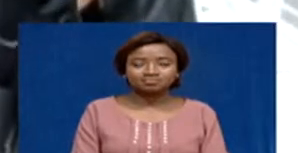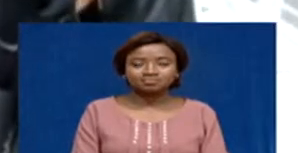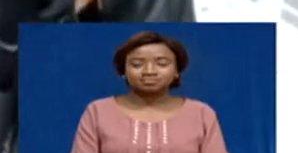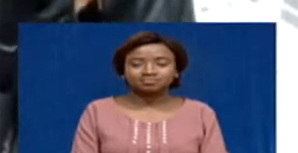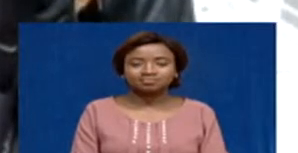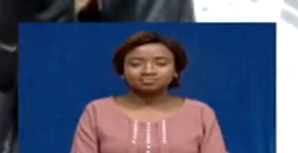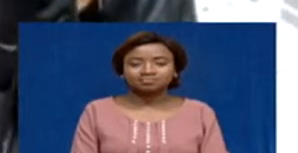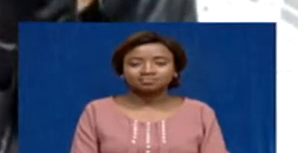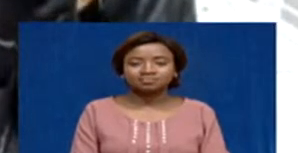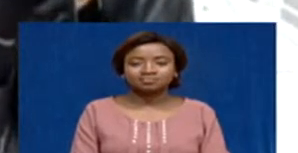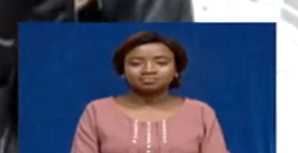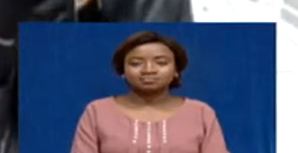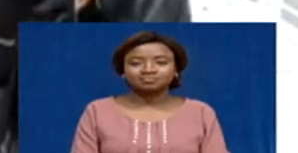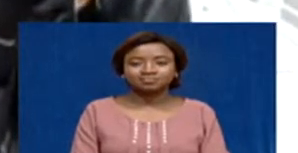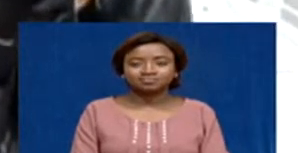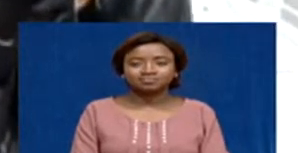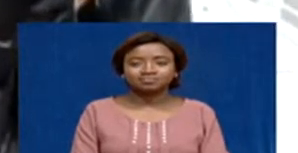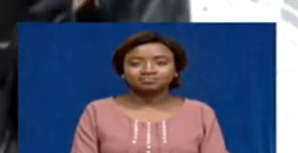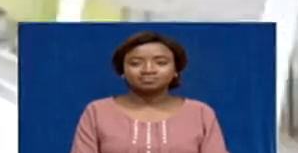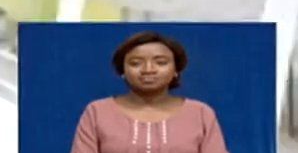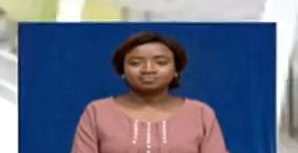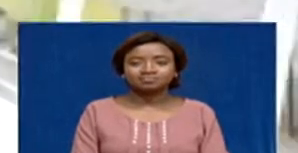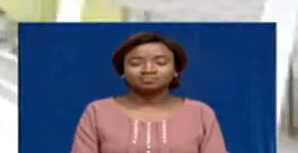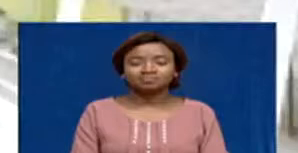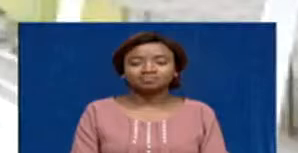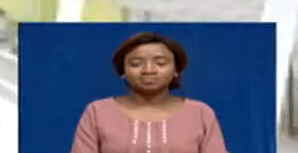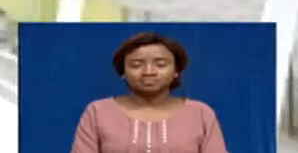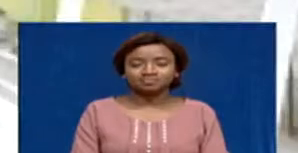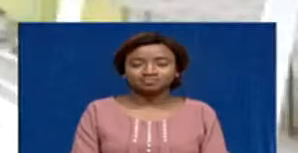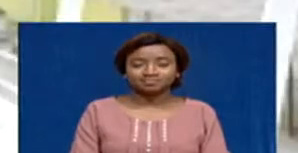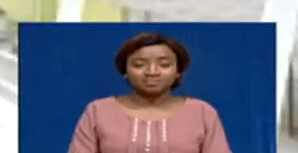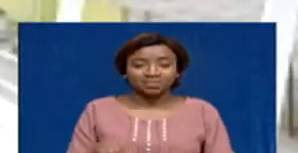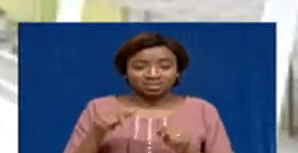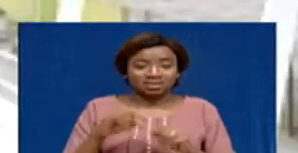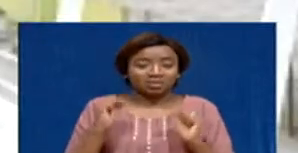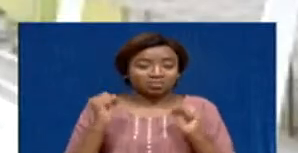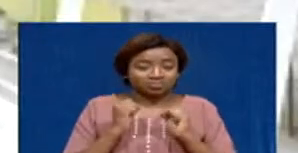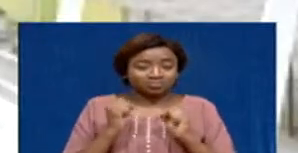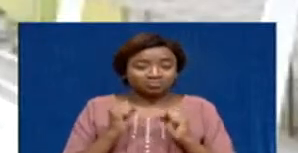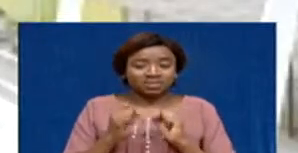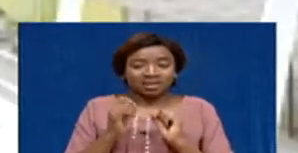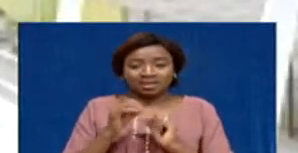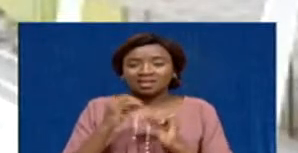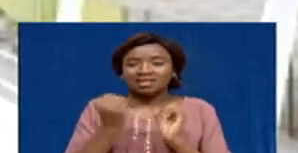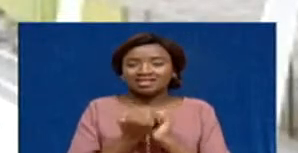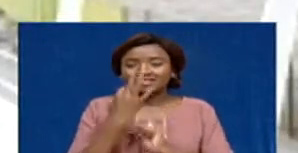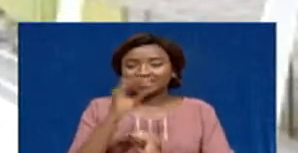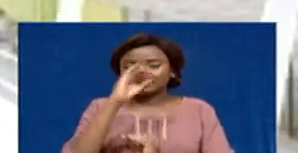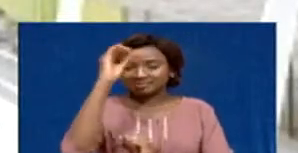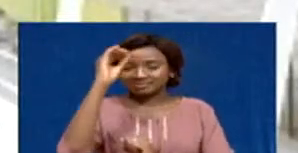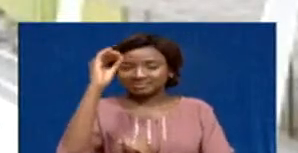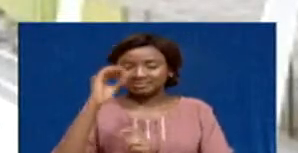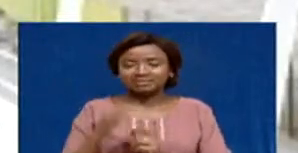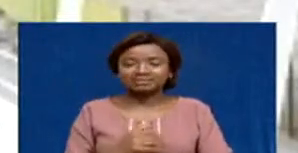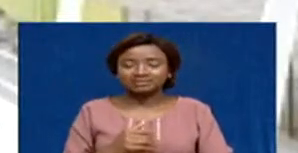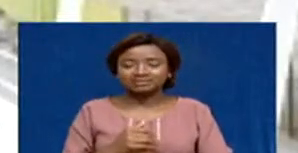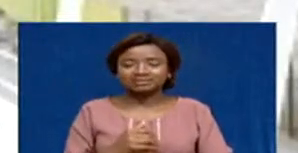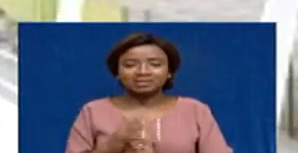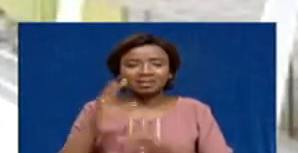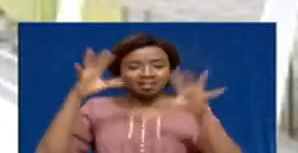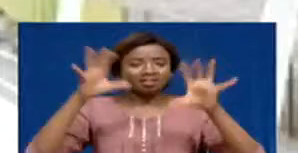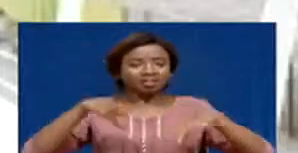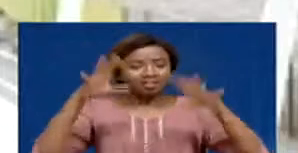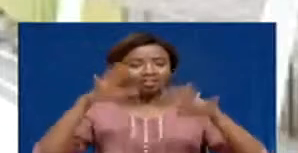Well, Lillian, I'm here in Manchester. It's currently 13 degrees. It's been raining heavily for the last few